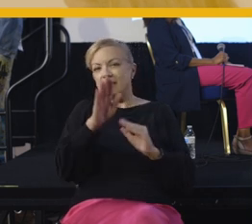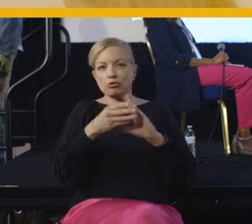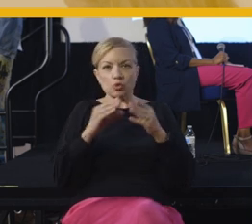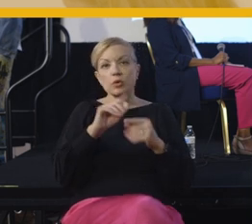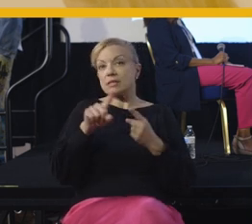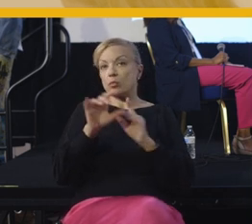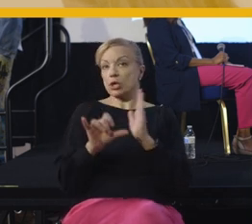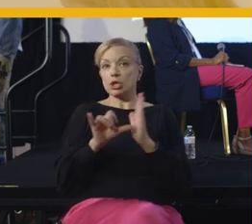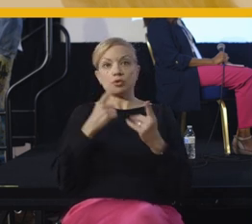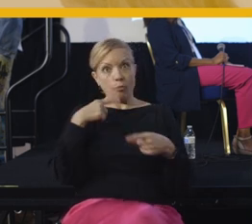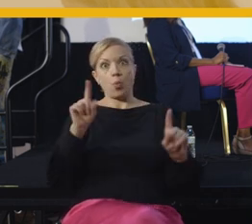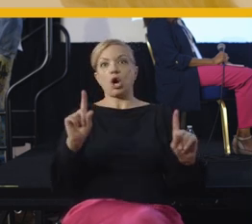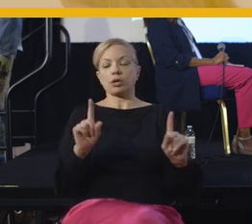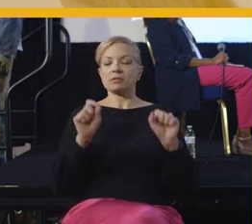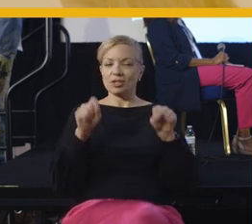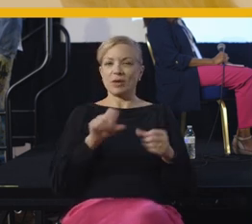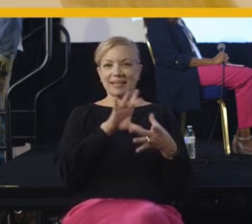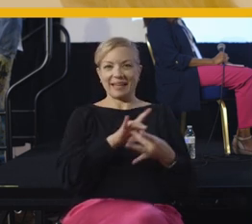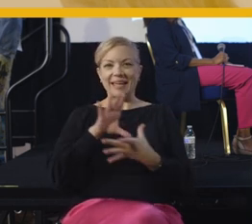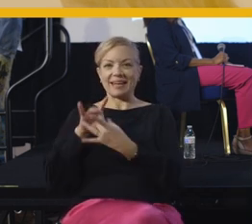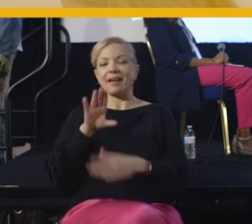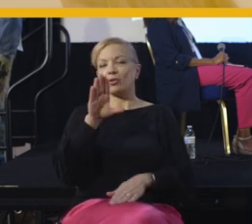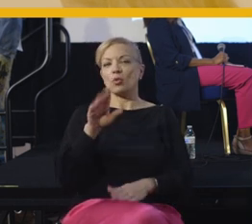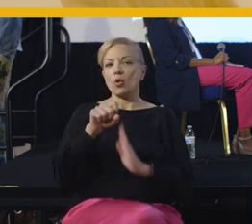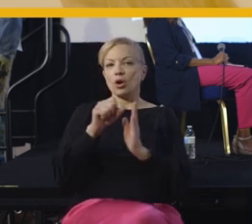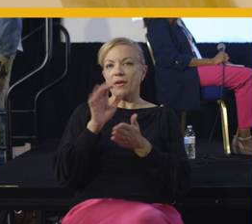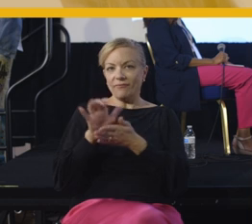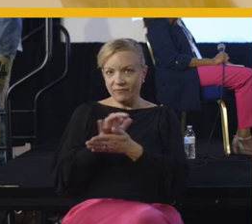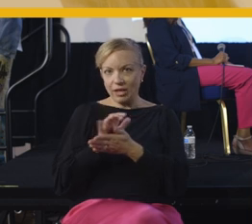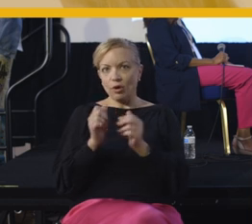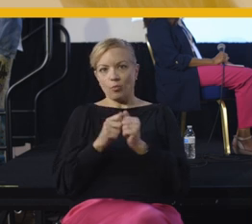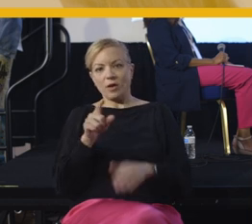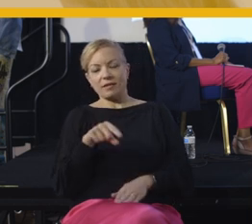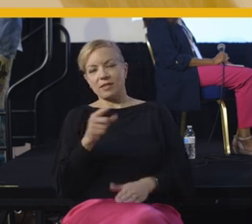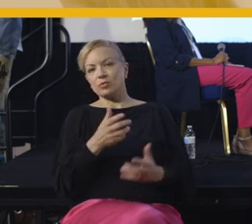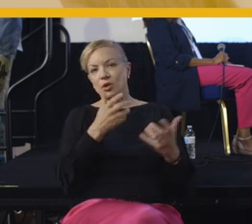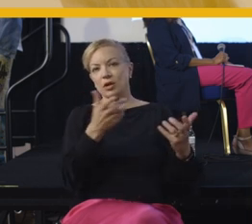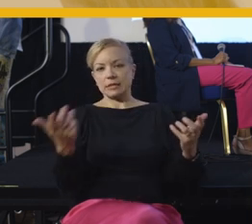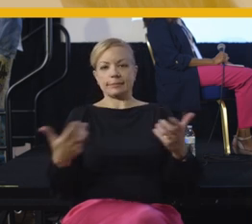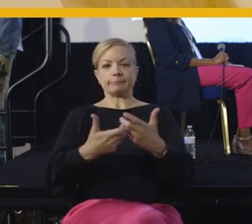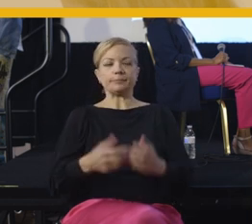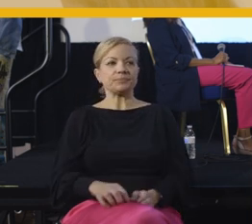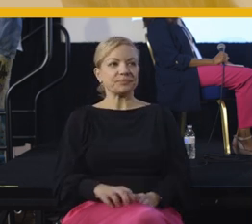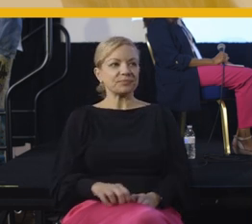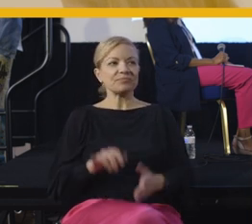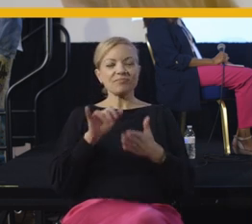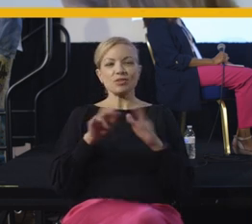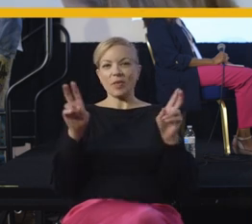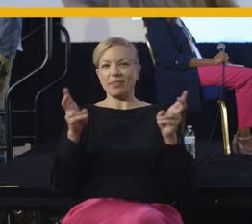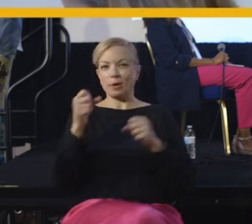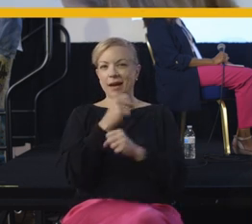YouTube and other platforms can connect your film with those audiences really well. So we like this thematic strategy